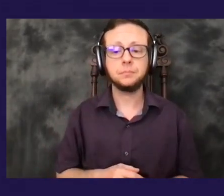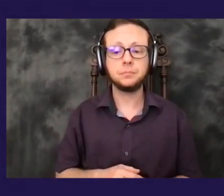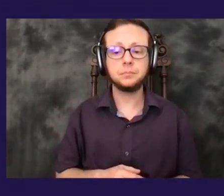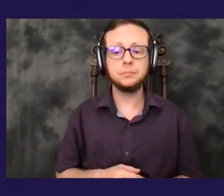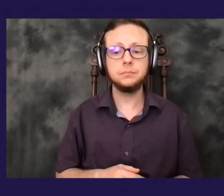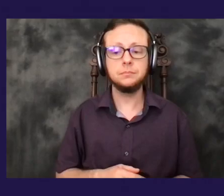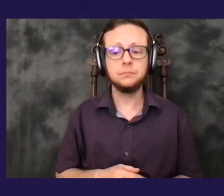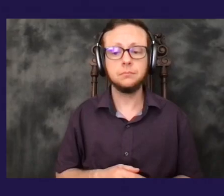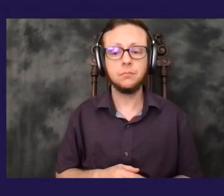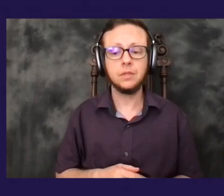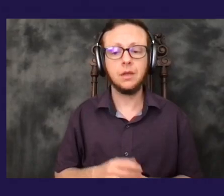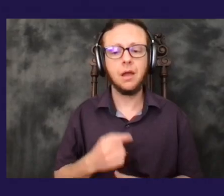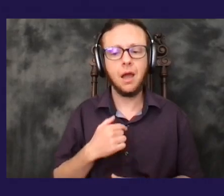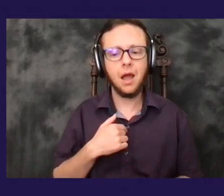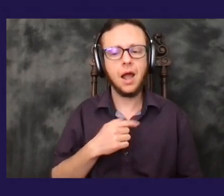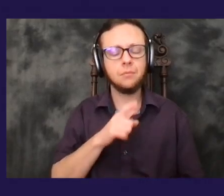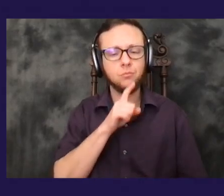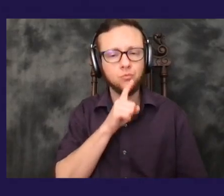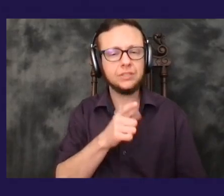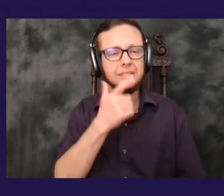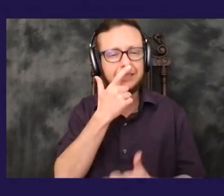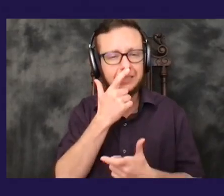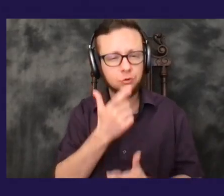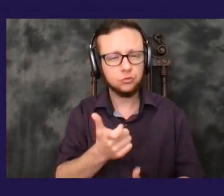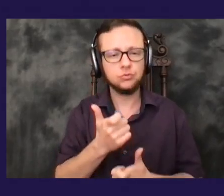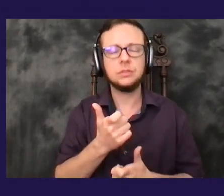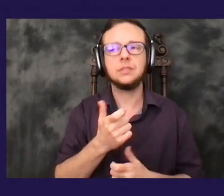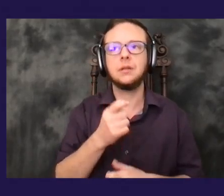I'm really, really interested in not